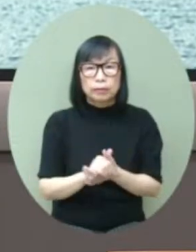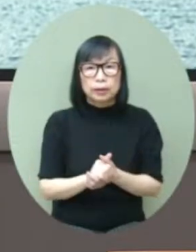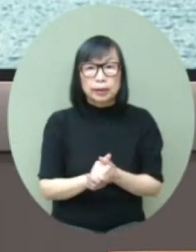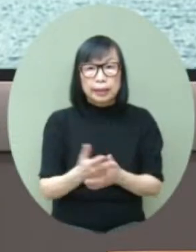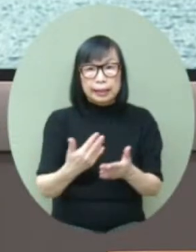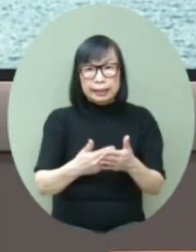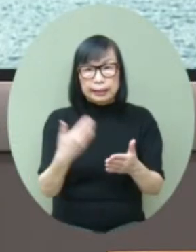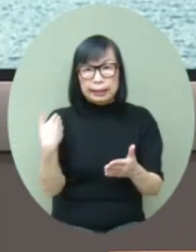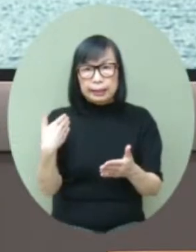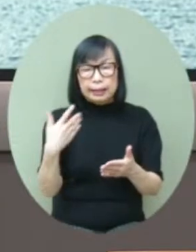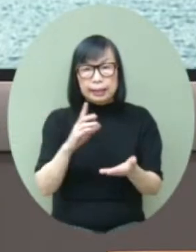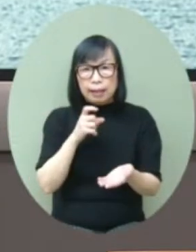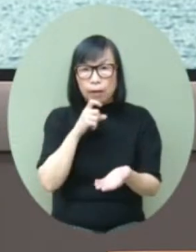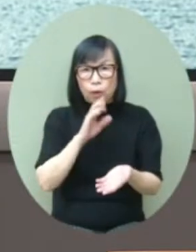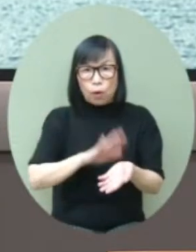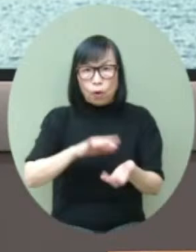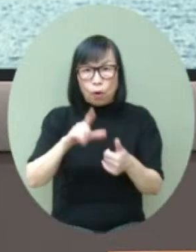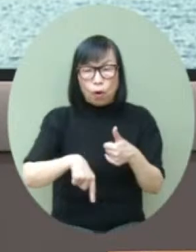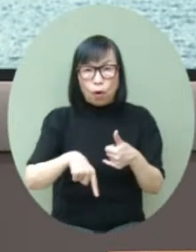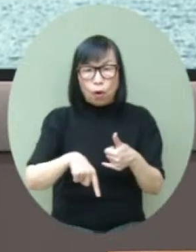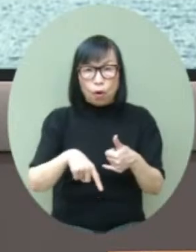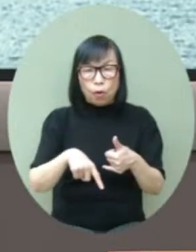And we have children,